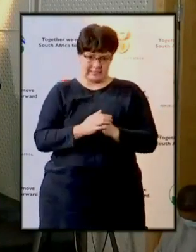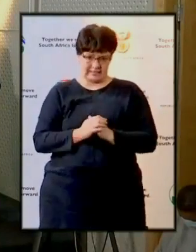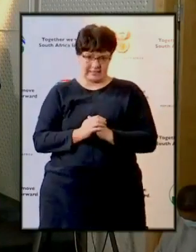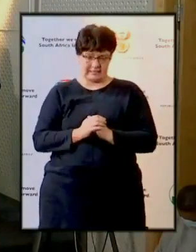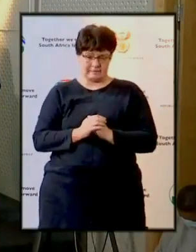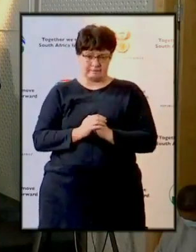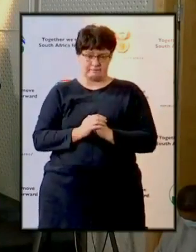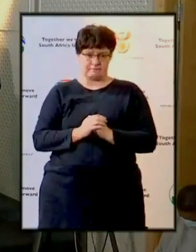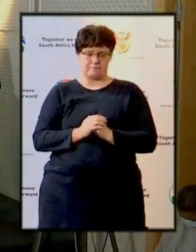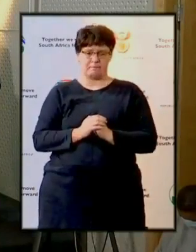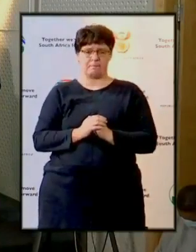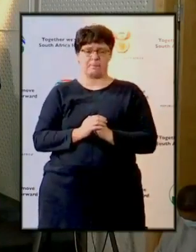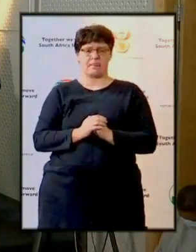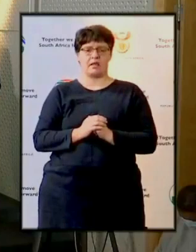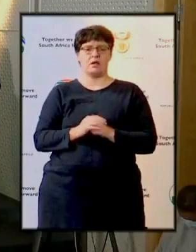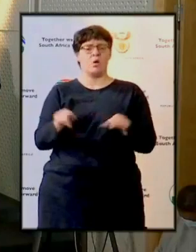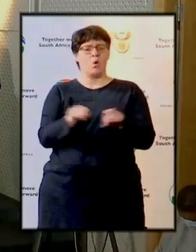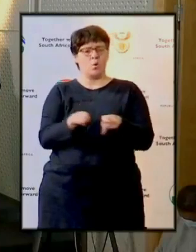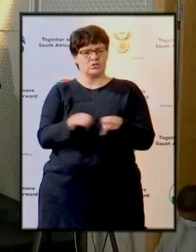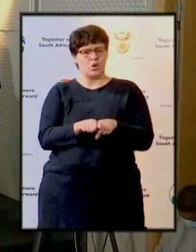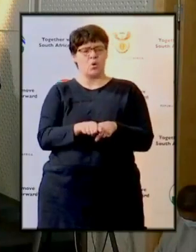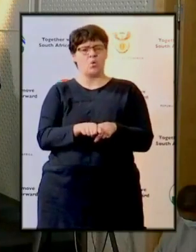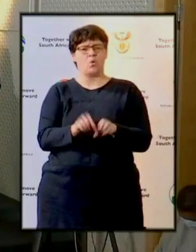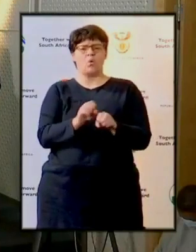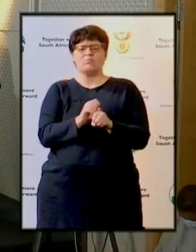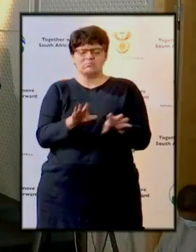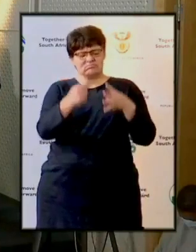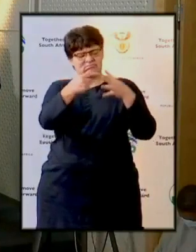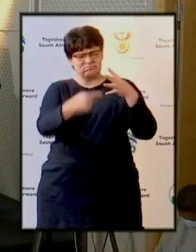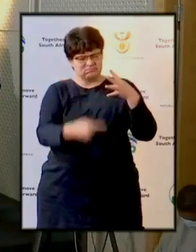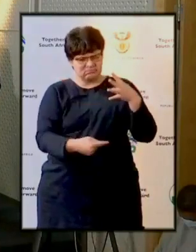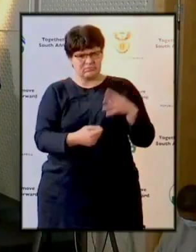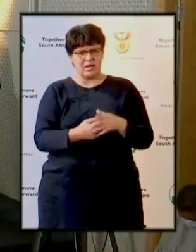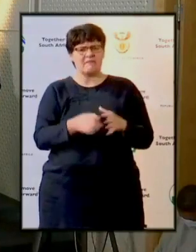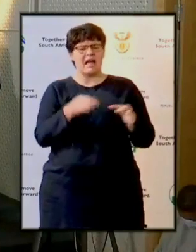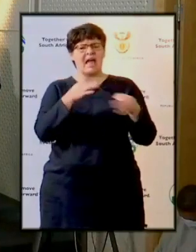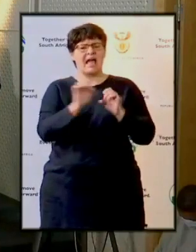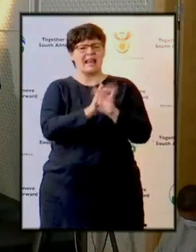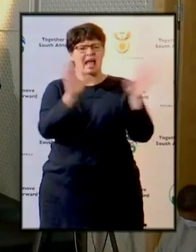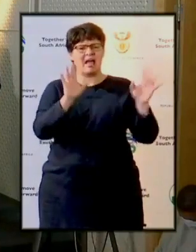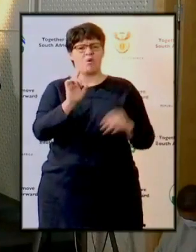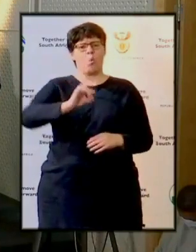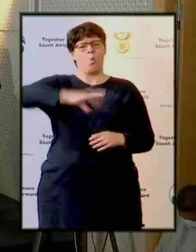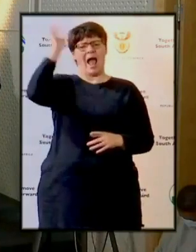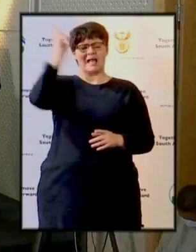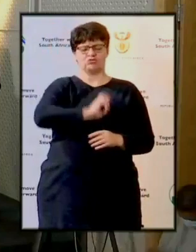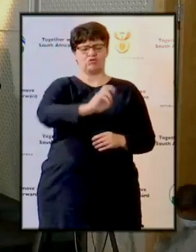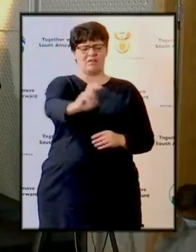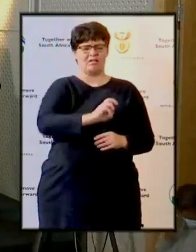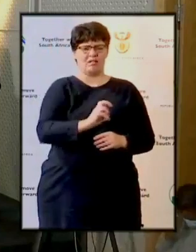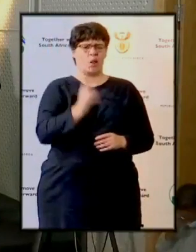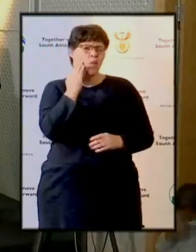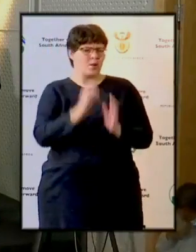what is the procedure that they must follow? There's also a general question around, if we can just clarify the issue of the once-off travel, when can it